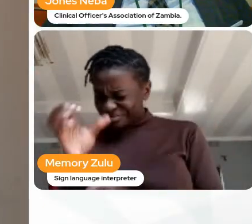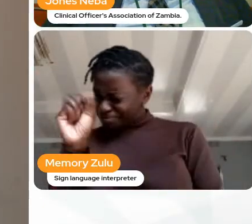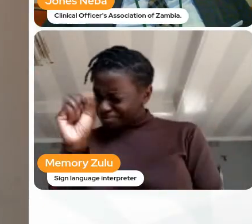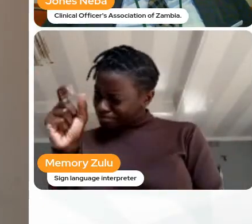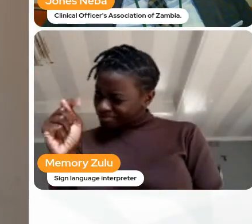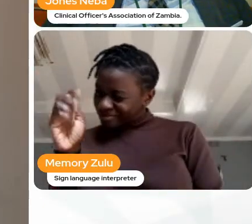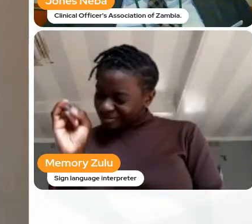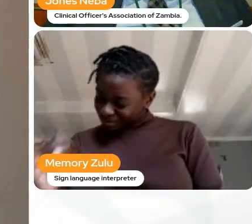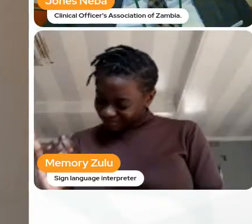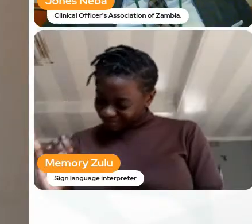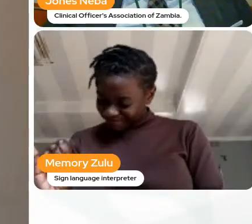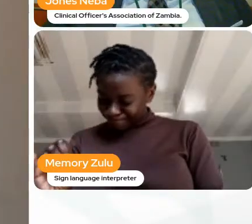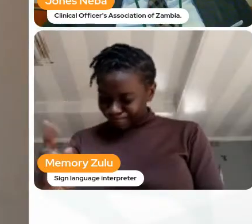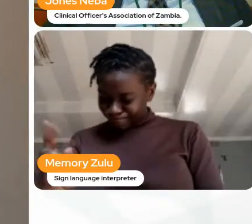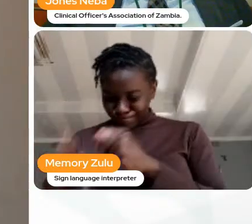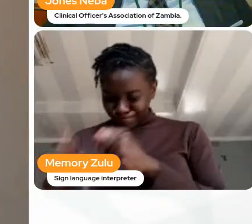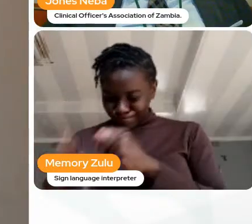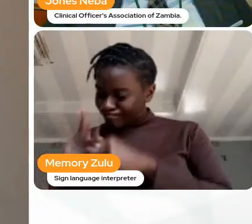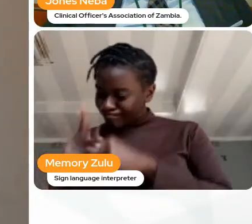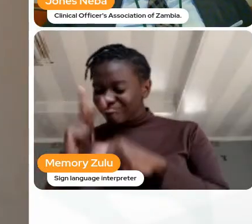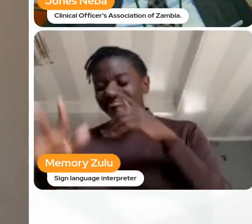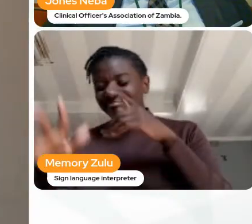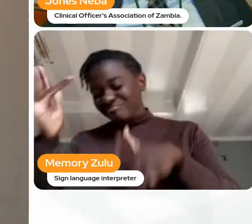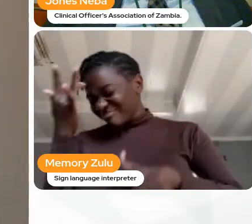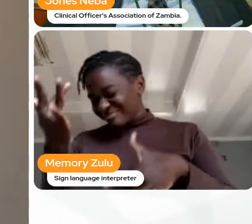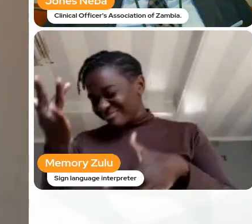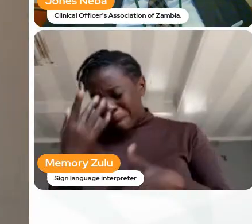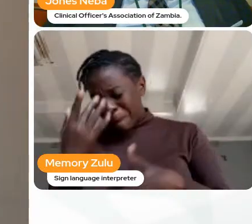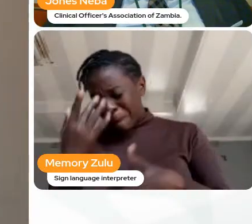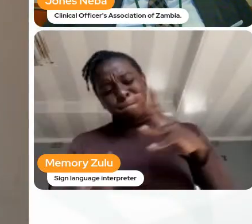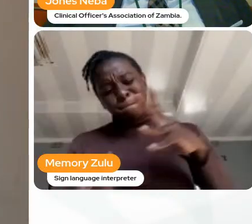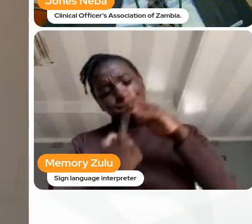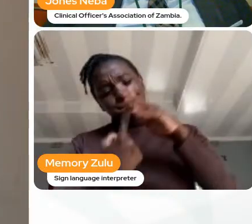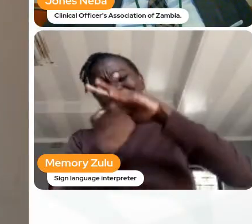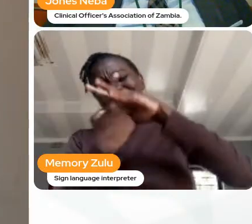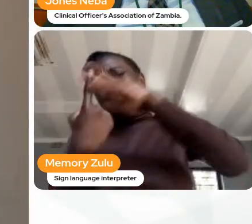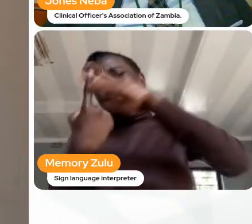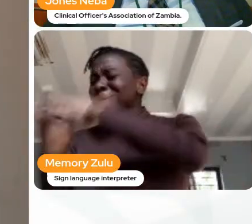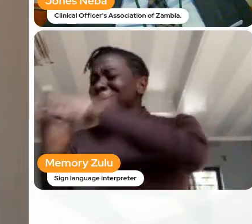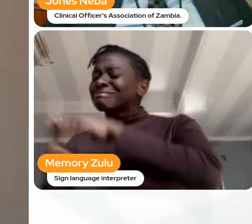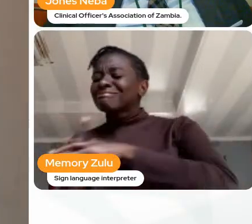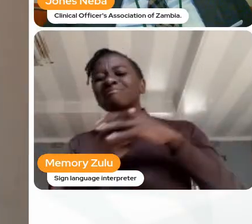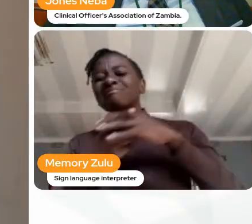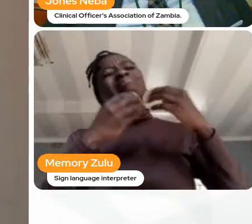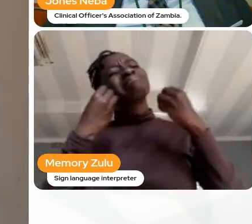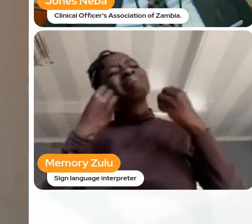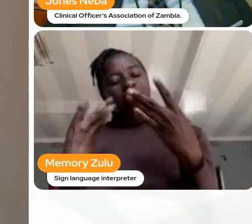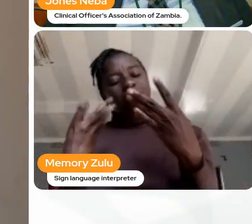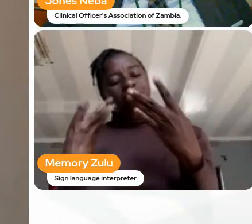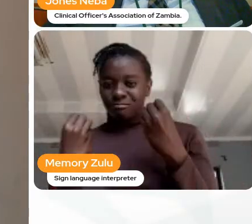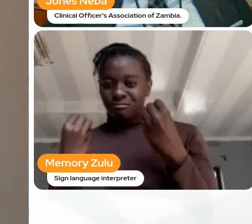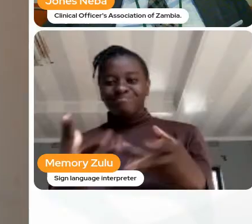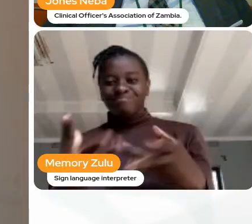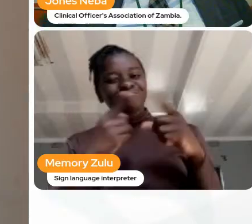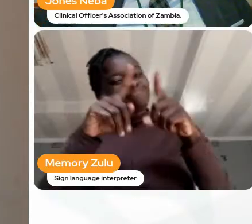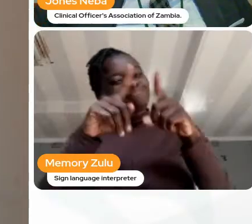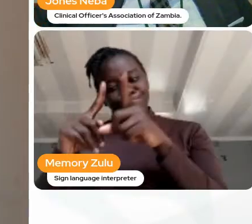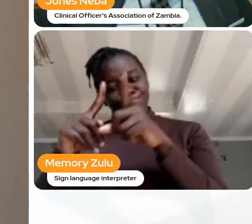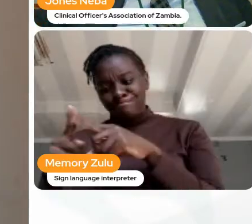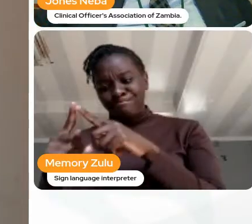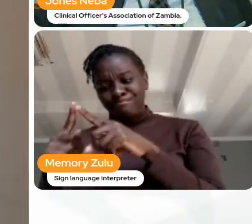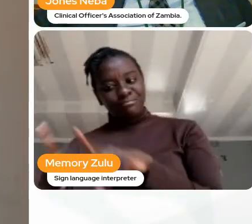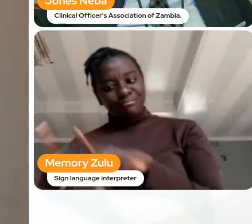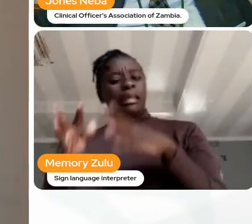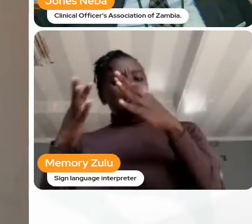that we have, especially the young people that are being found with STIs, many of them get to